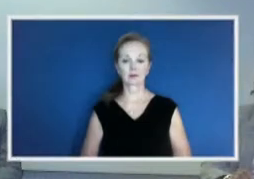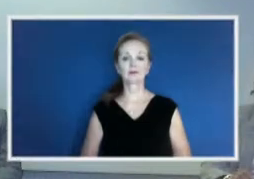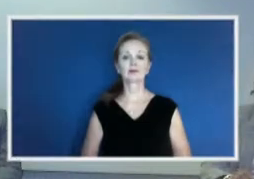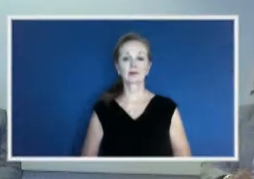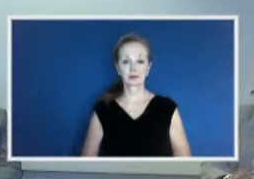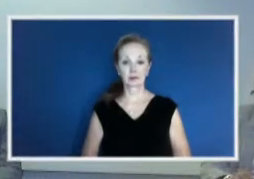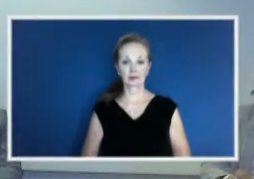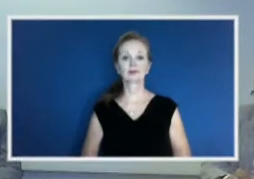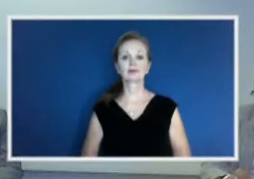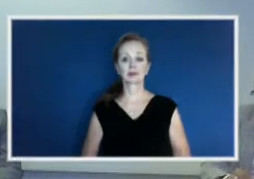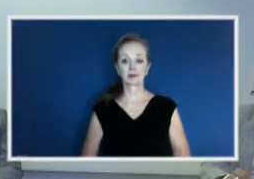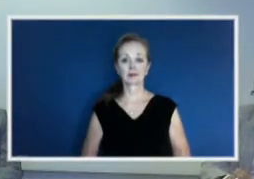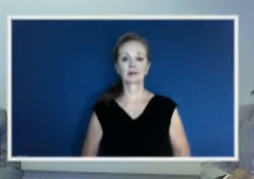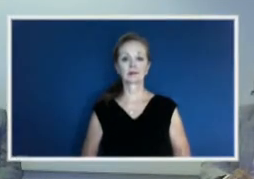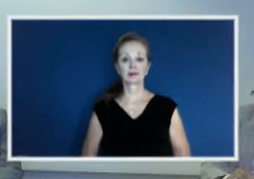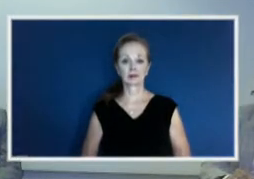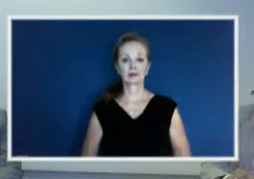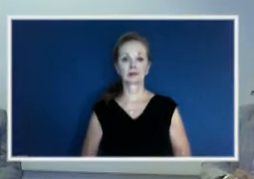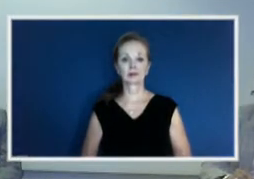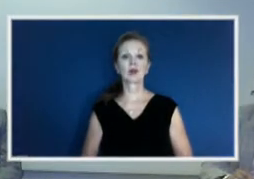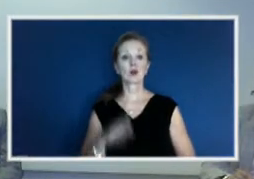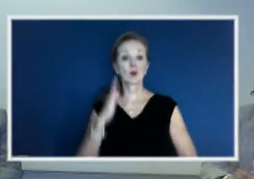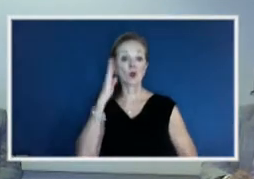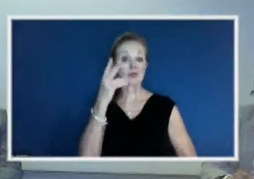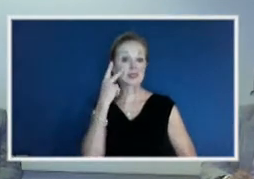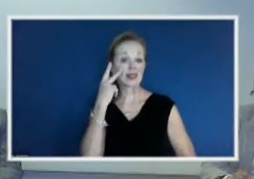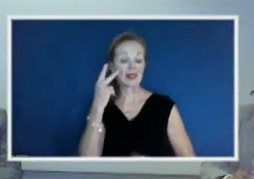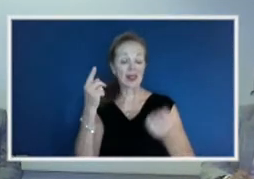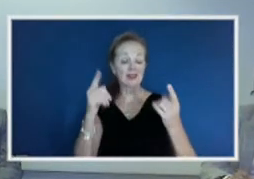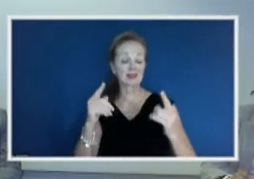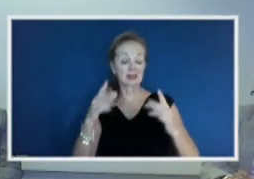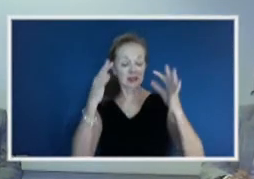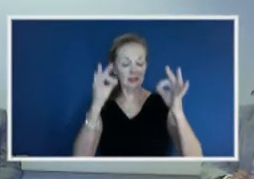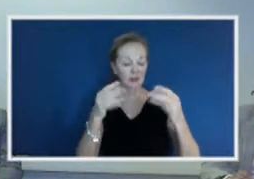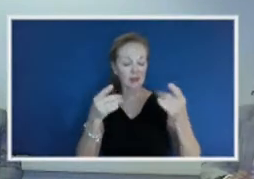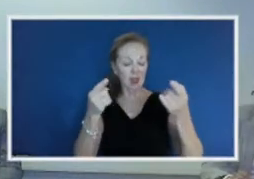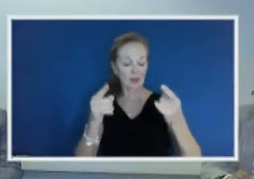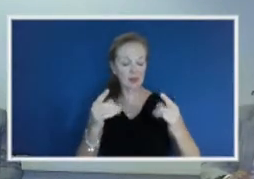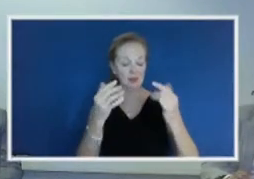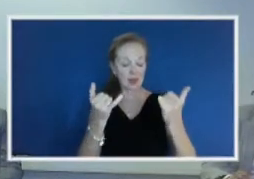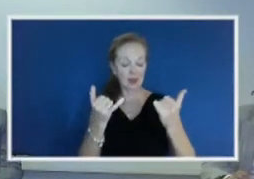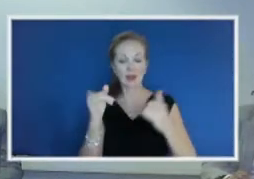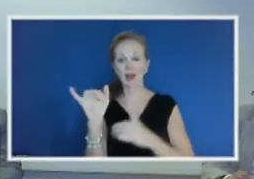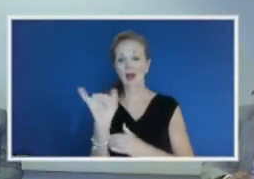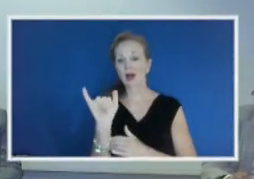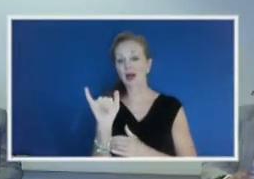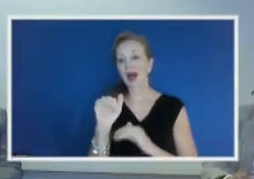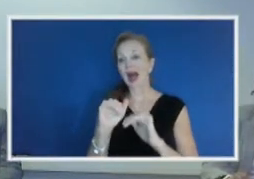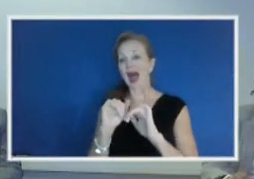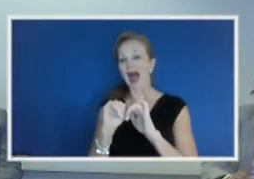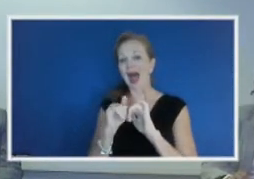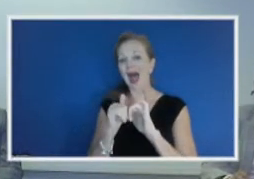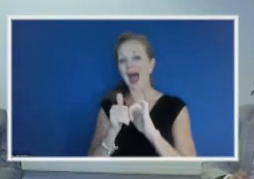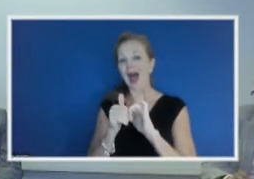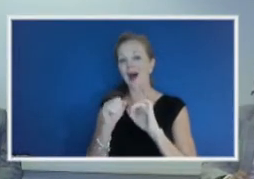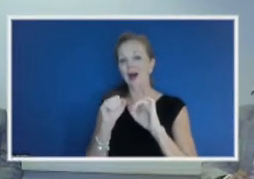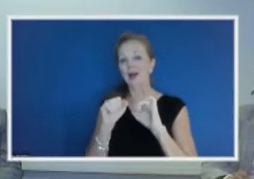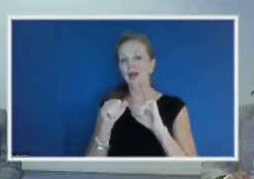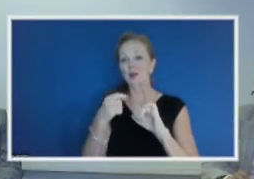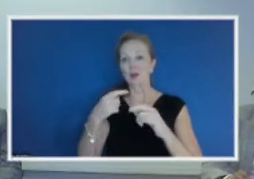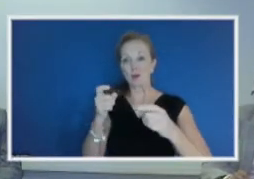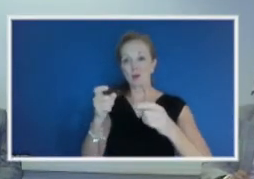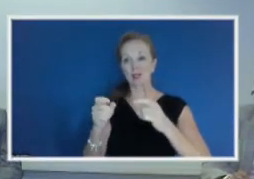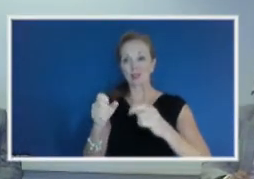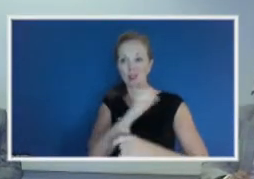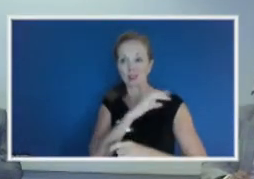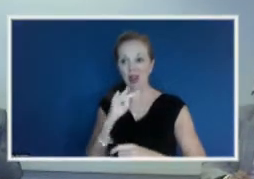that even in the tactical decisions that are out there today, like how can we, you know, manage and staff